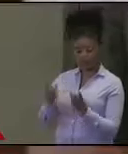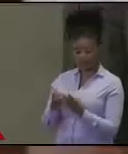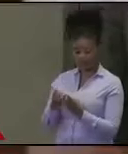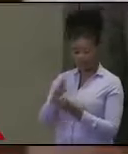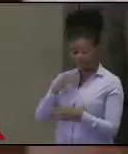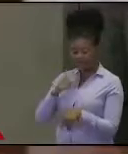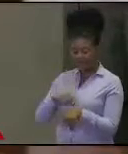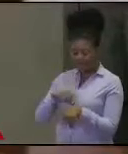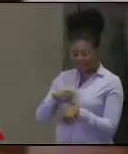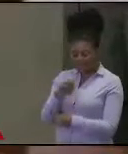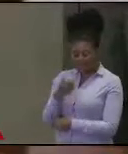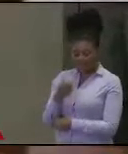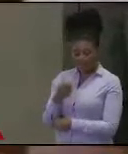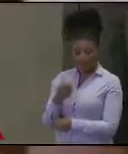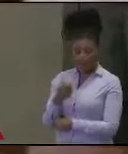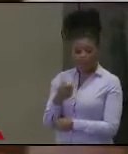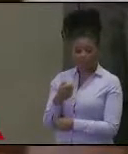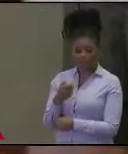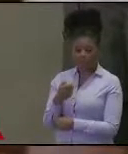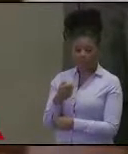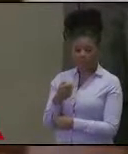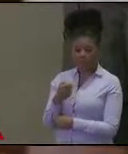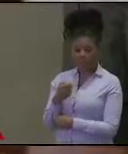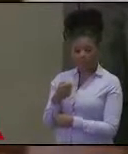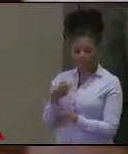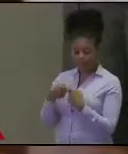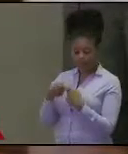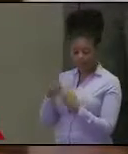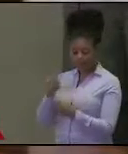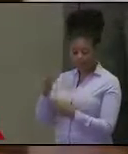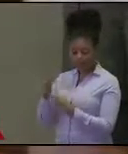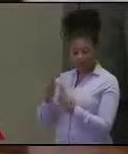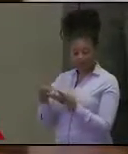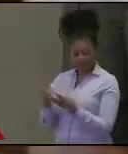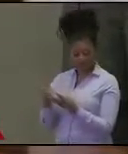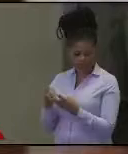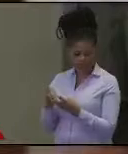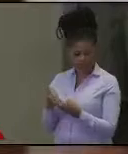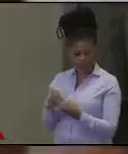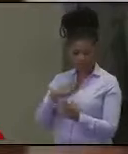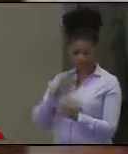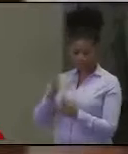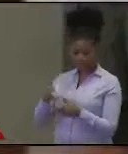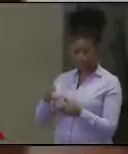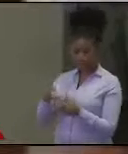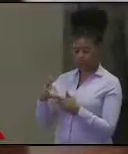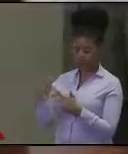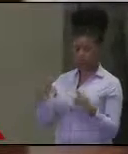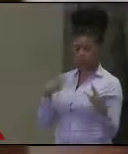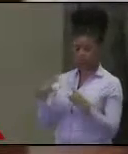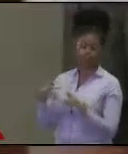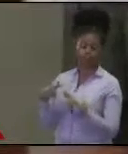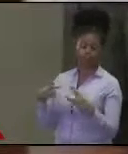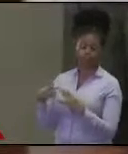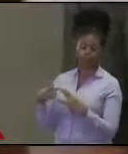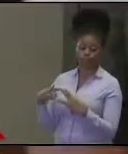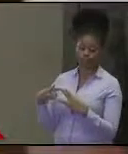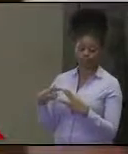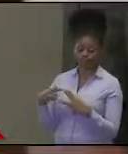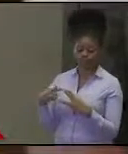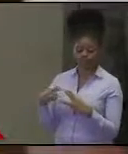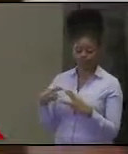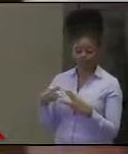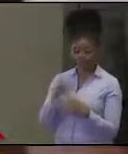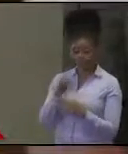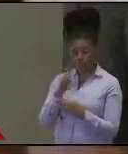xeshanyana elincinci nje kwayoliwa kwelinye ilizwe ngokukhawuleza. So asifuni ke imfazwe xa ku-actwa.